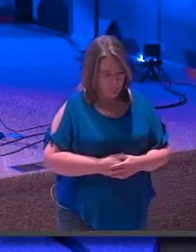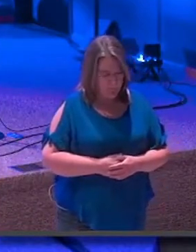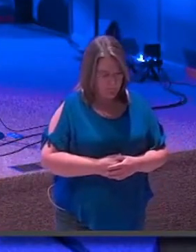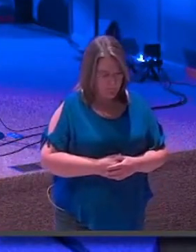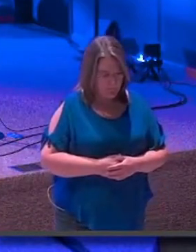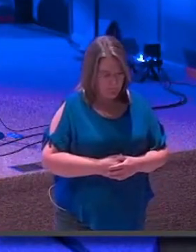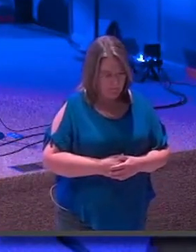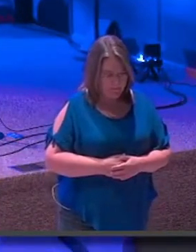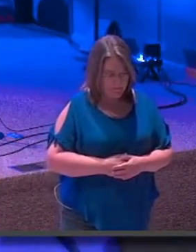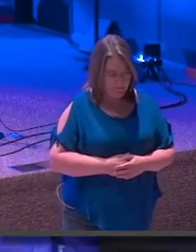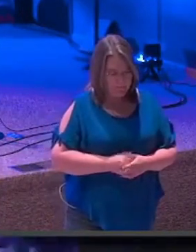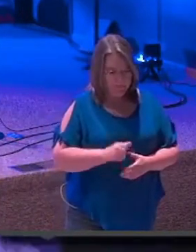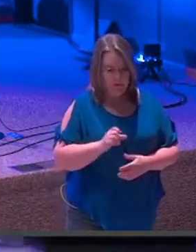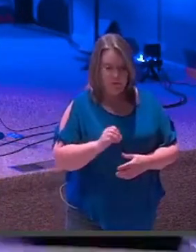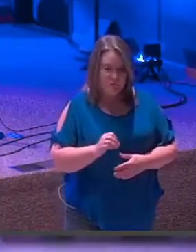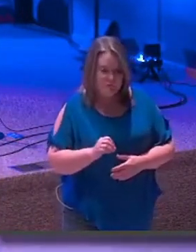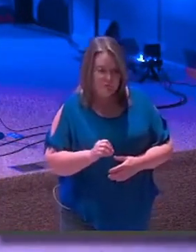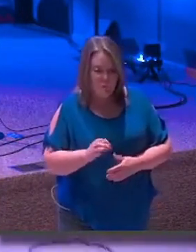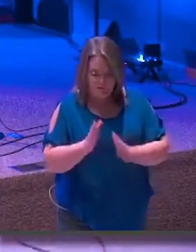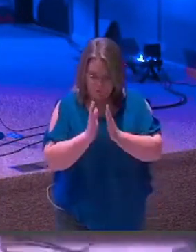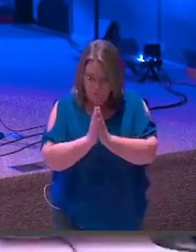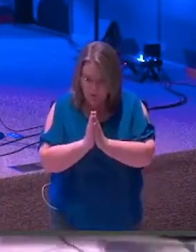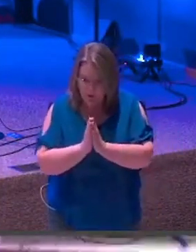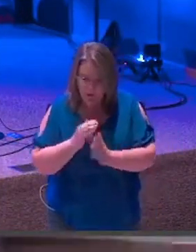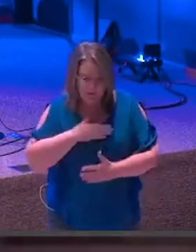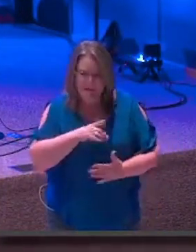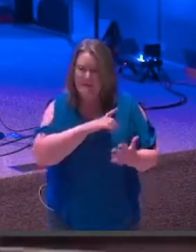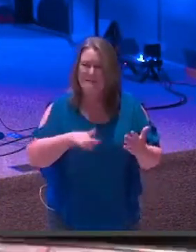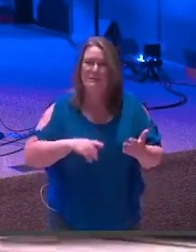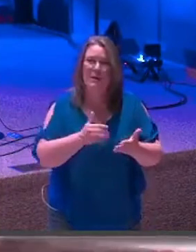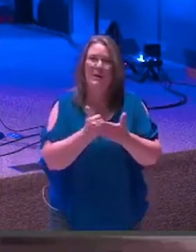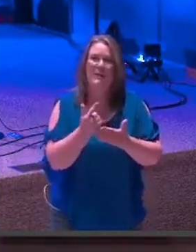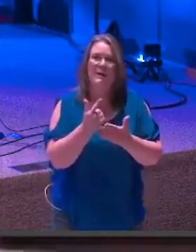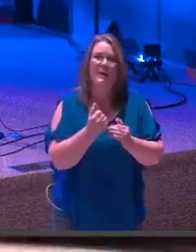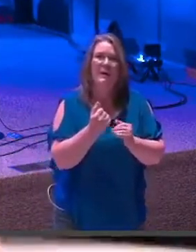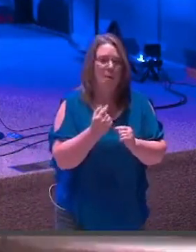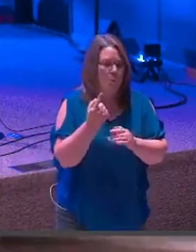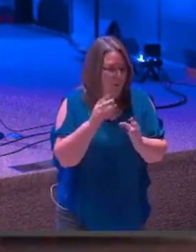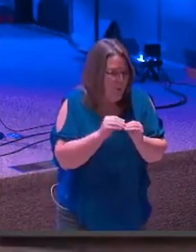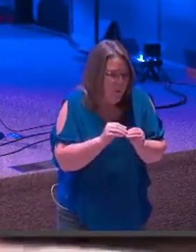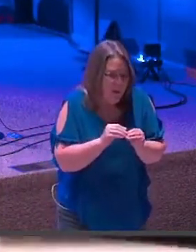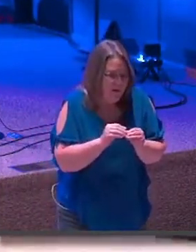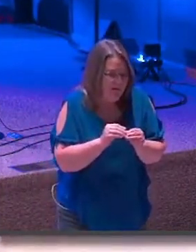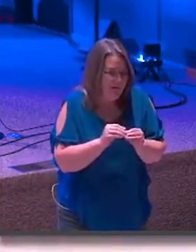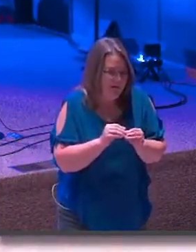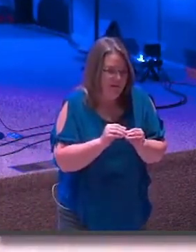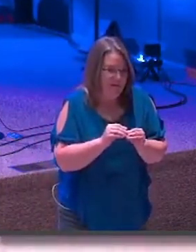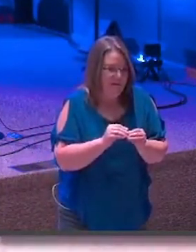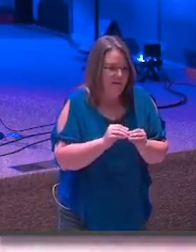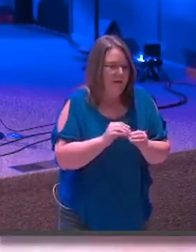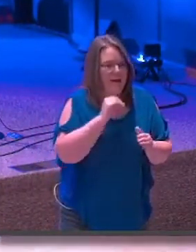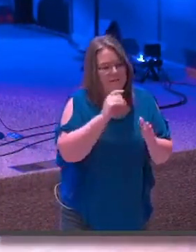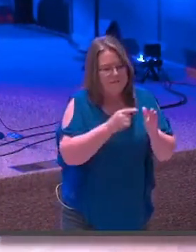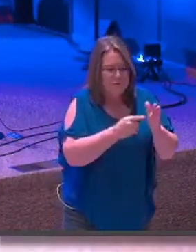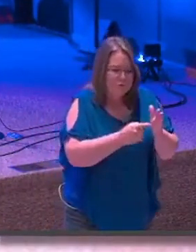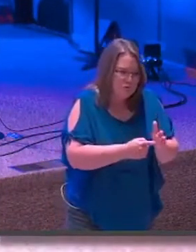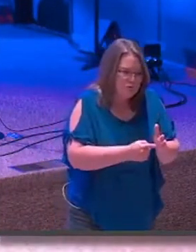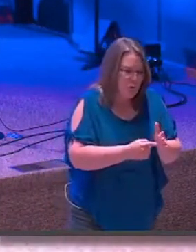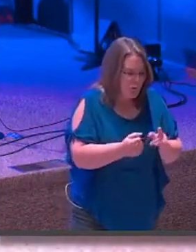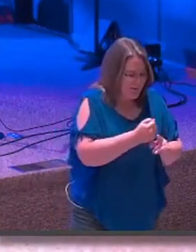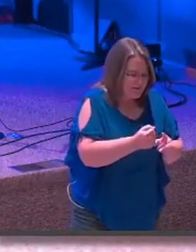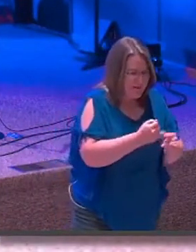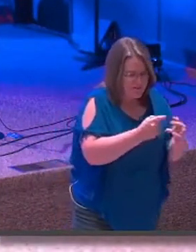So his prayer was, please, Lord, help me get one more. And it didn't show the attacks of the enemy